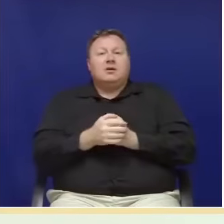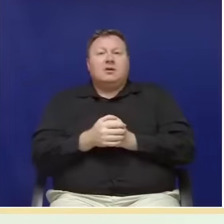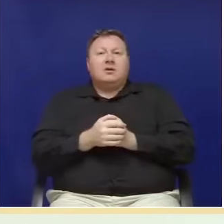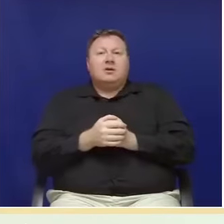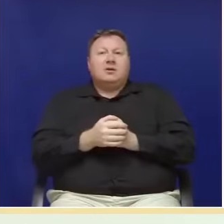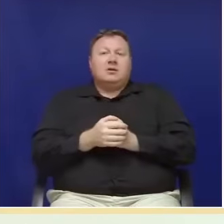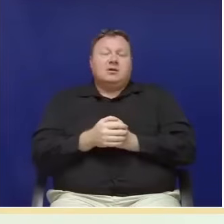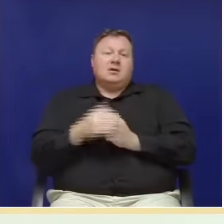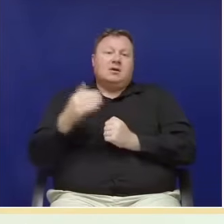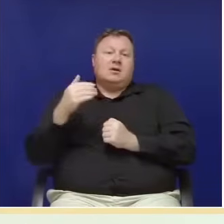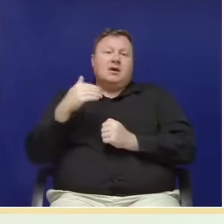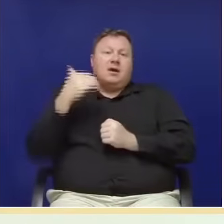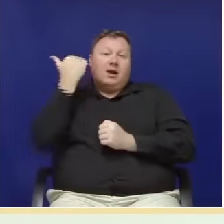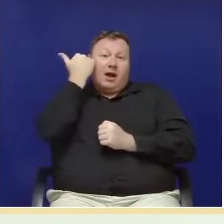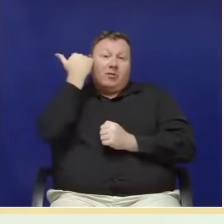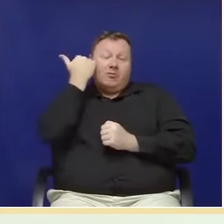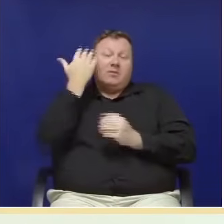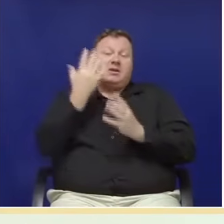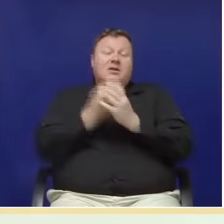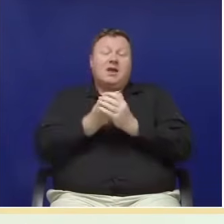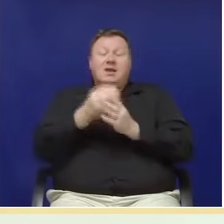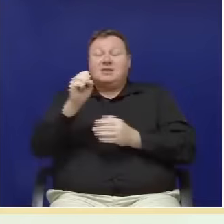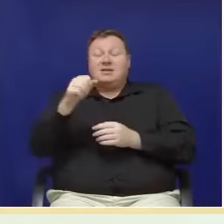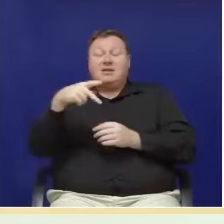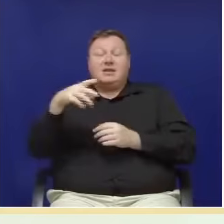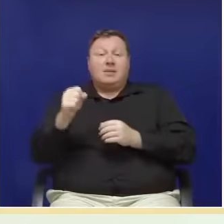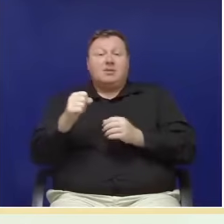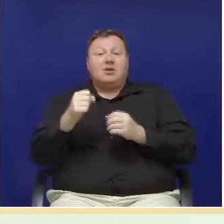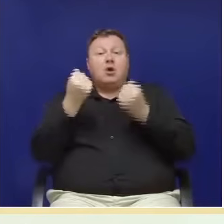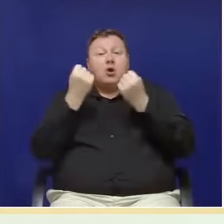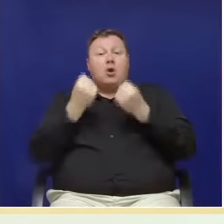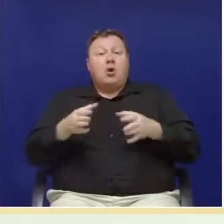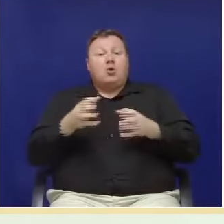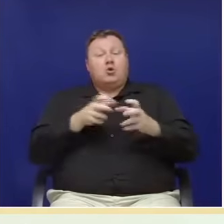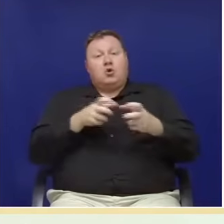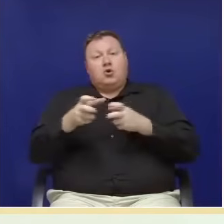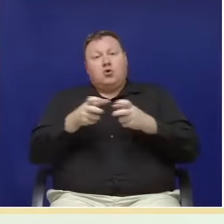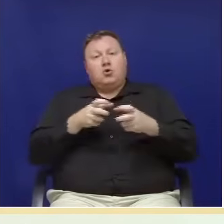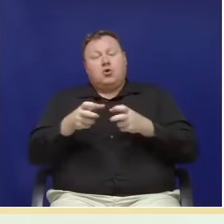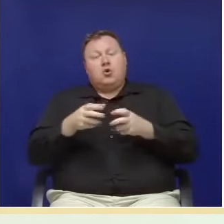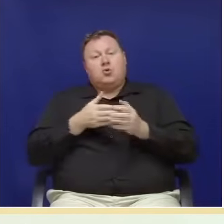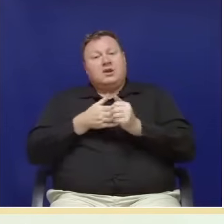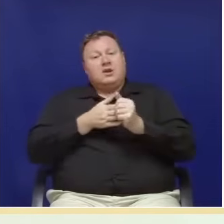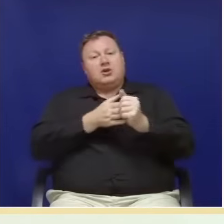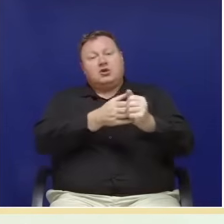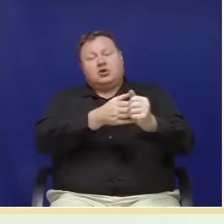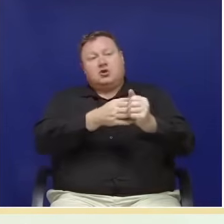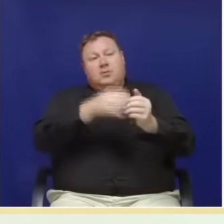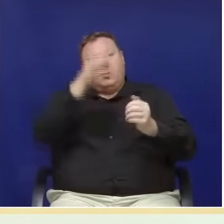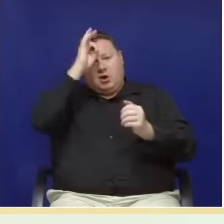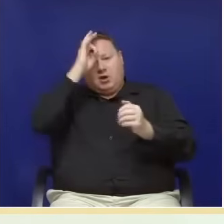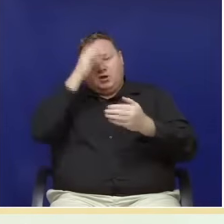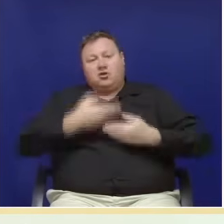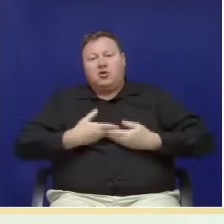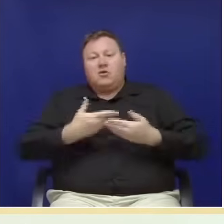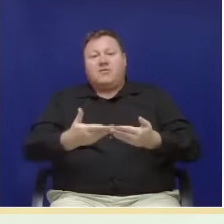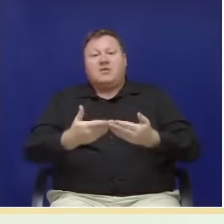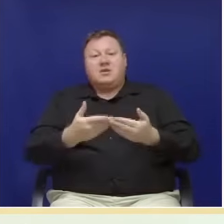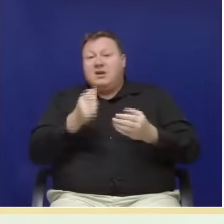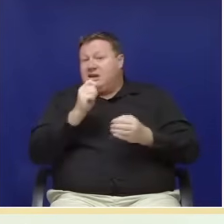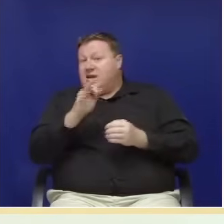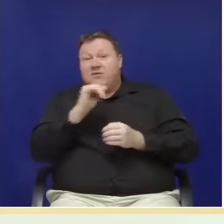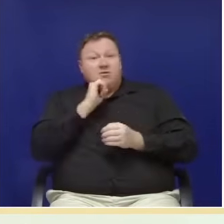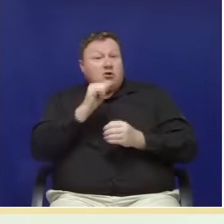the SAPS have lost control of the leadership in policing services. If not, what is the